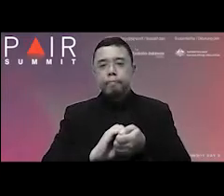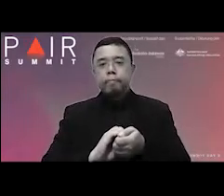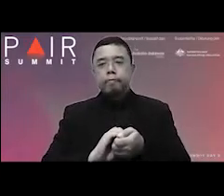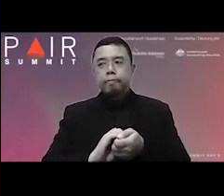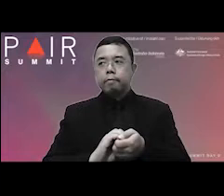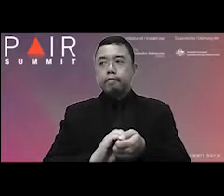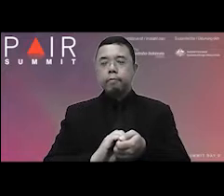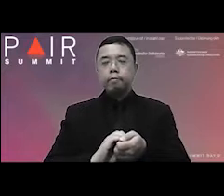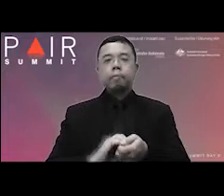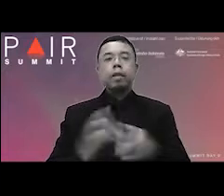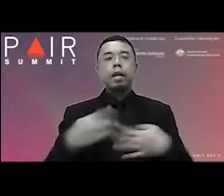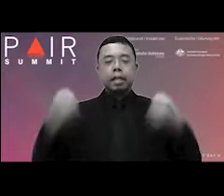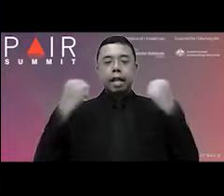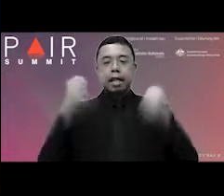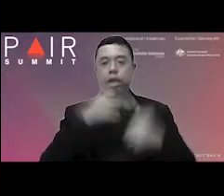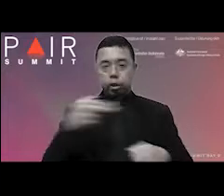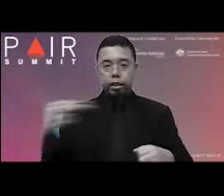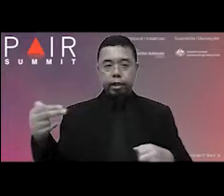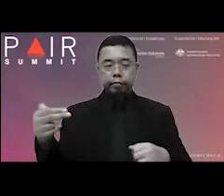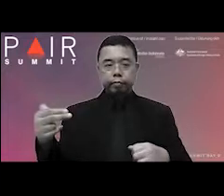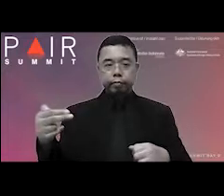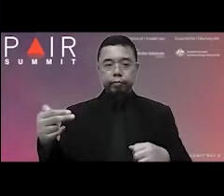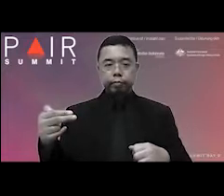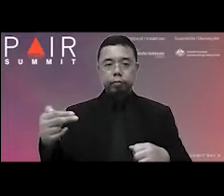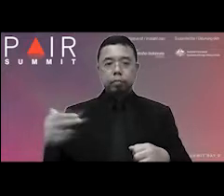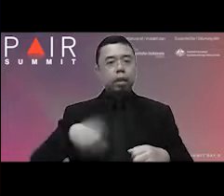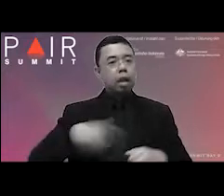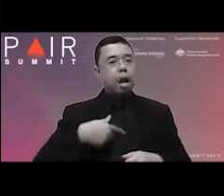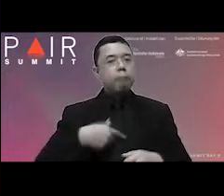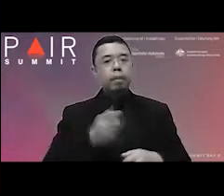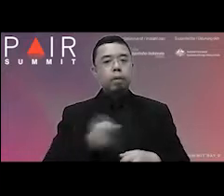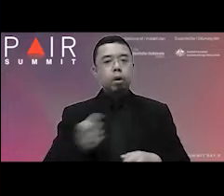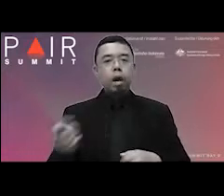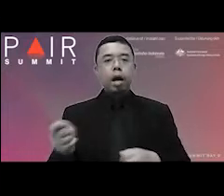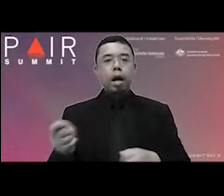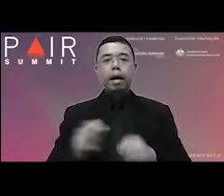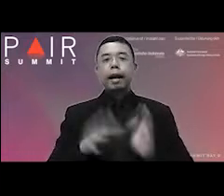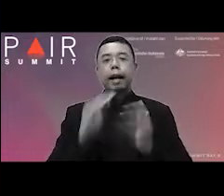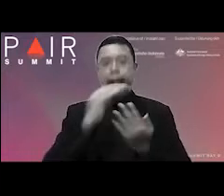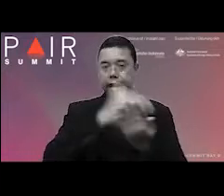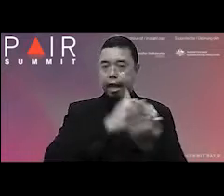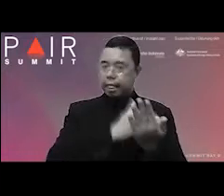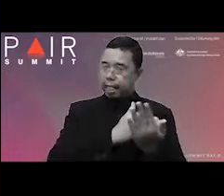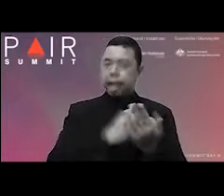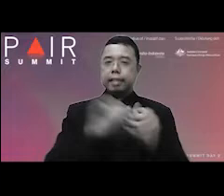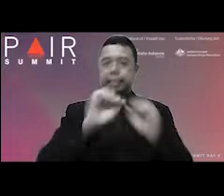We did a mix of methods in our research. First, we conducted an online